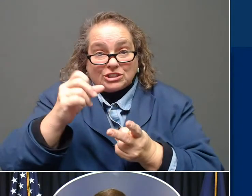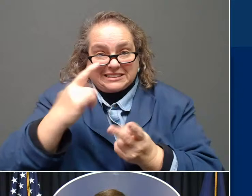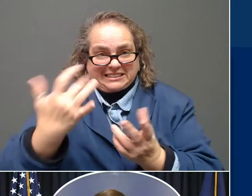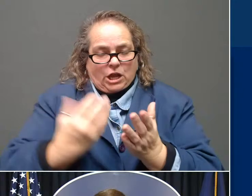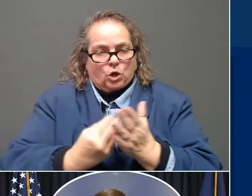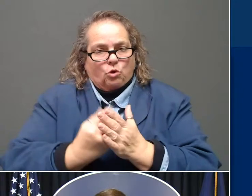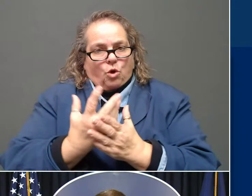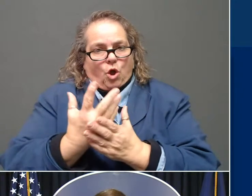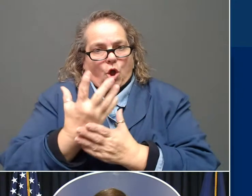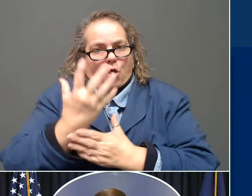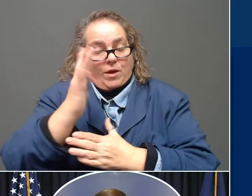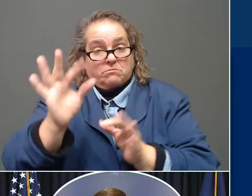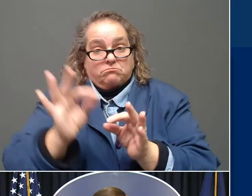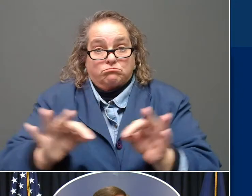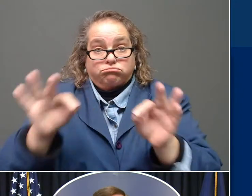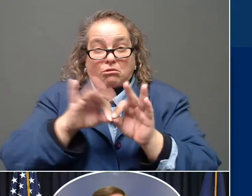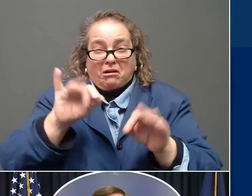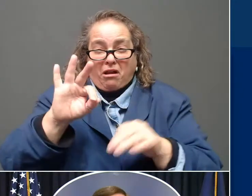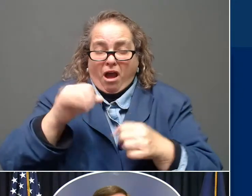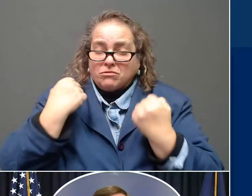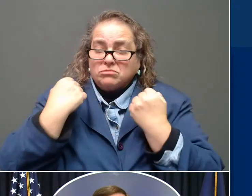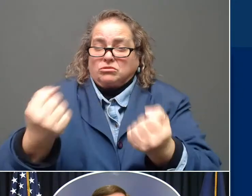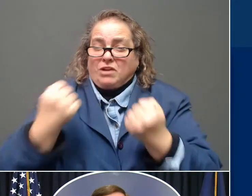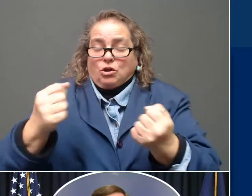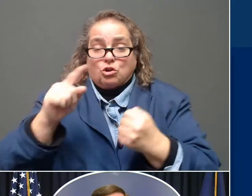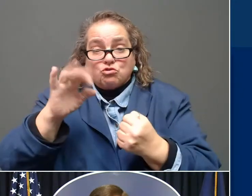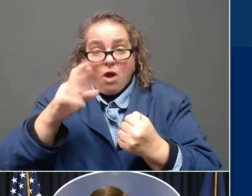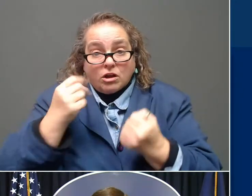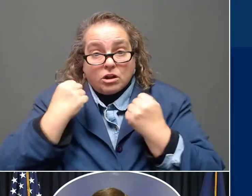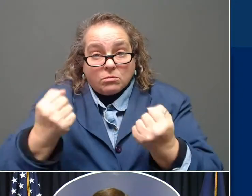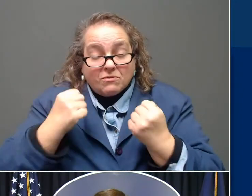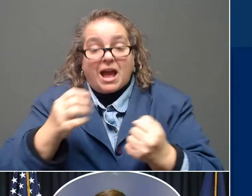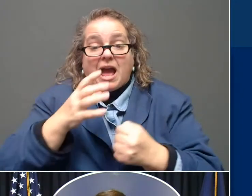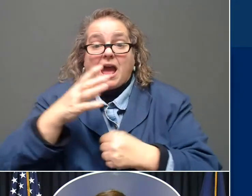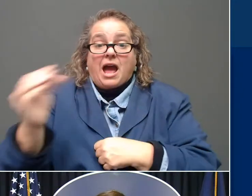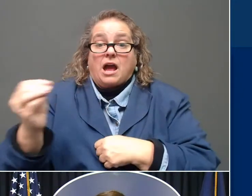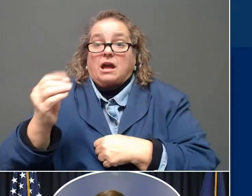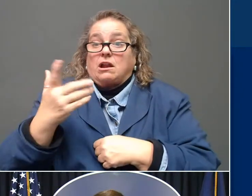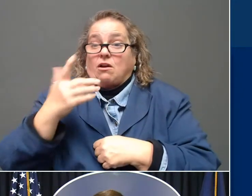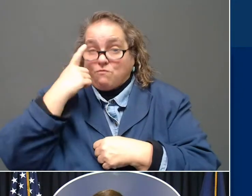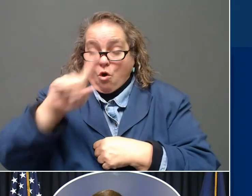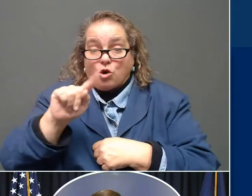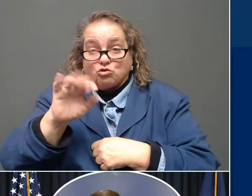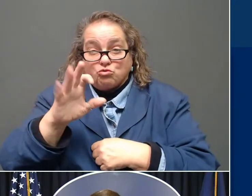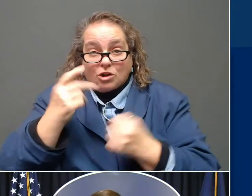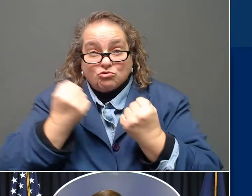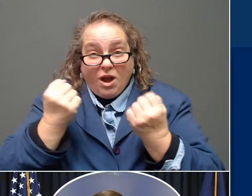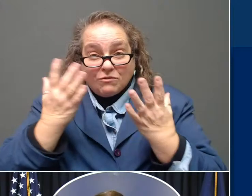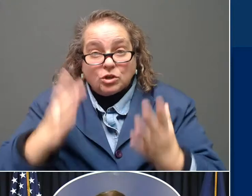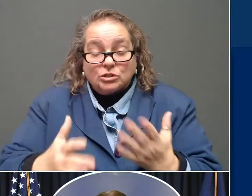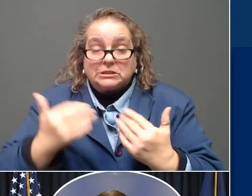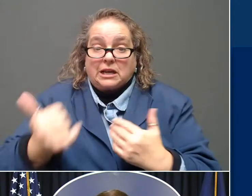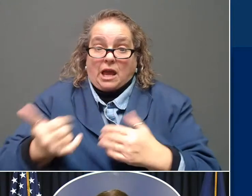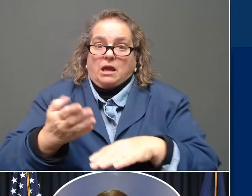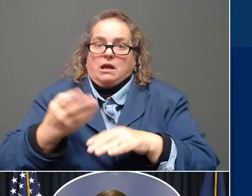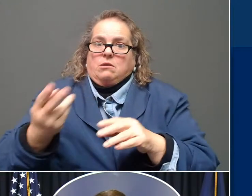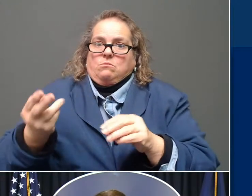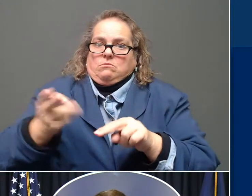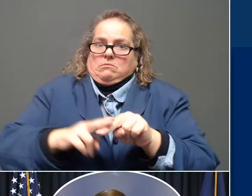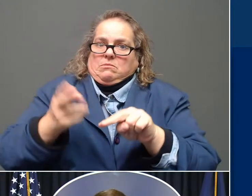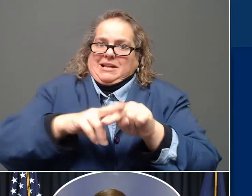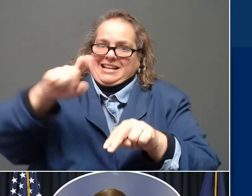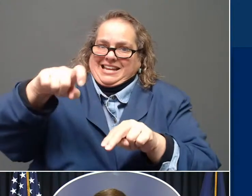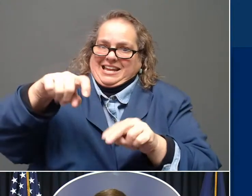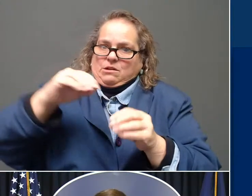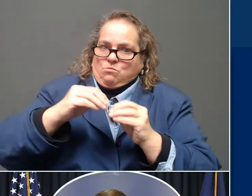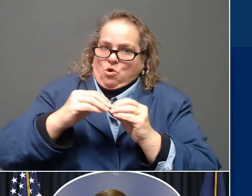COVID, and the demand for licensed commercial drivers is increasing in Eastern Kentucky. HCTC will use the funds to purchase 2 new